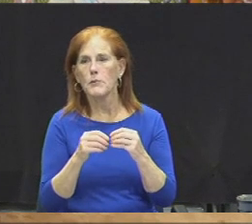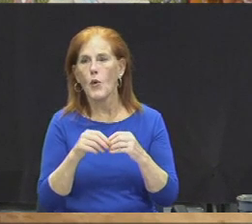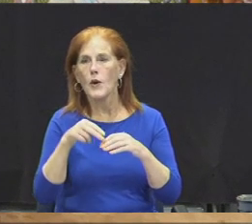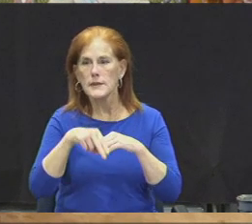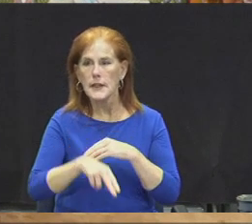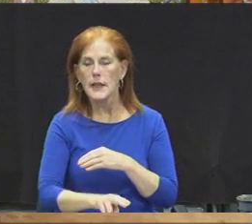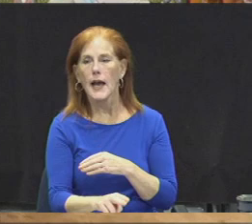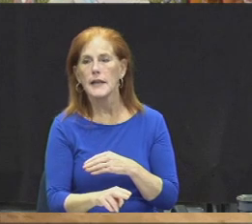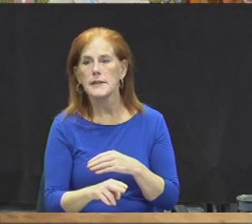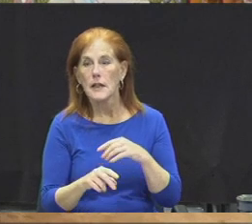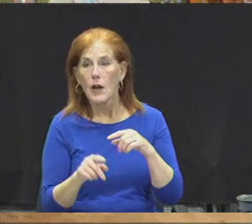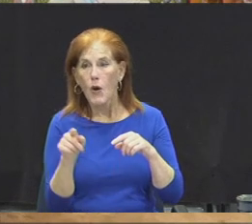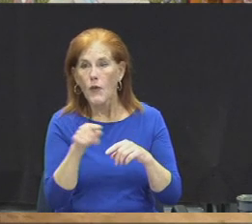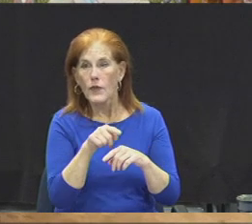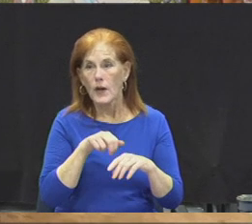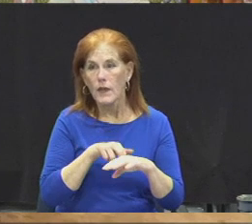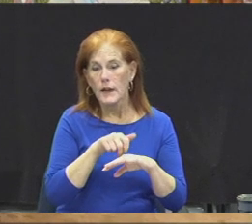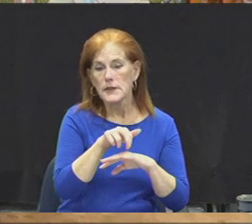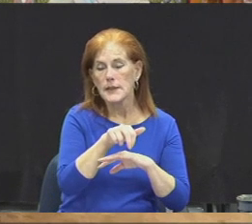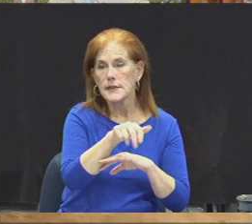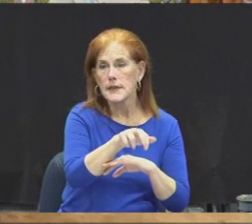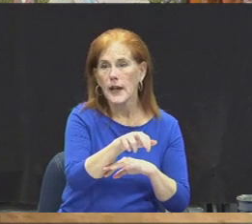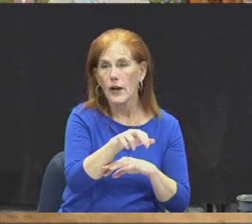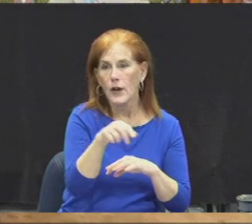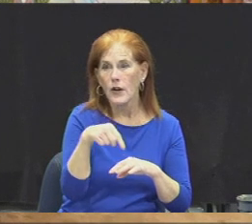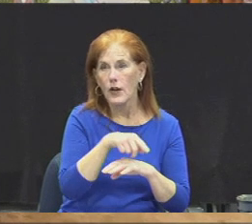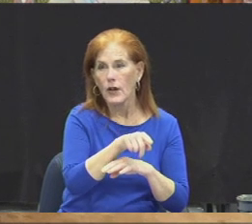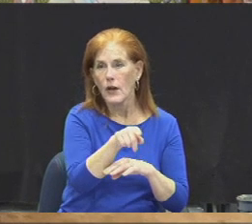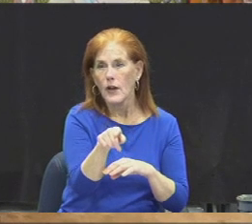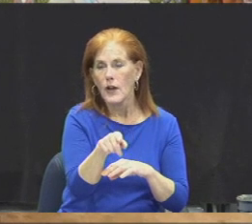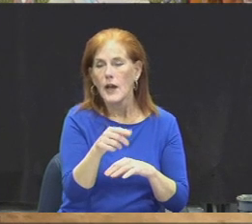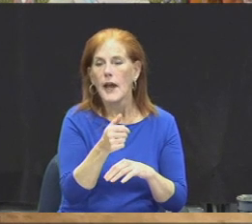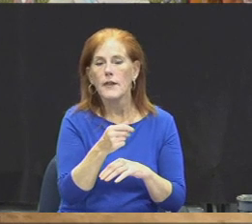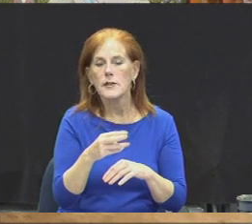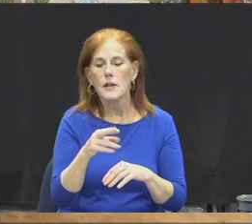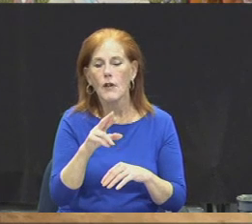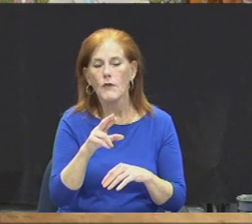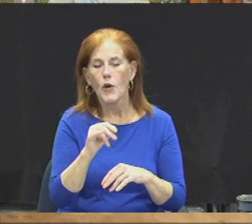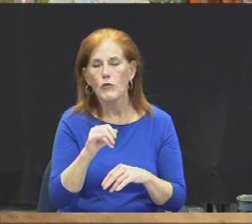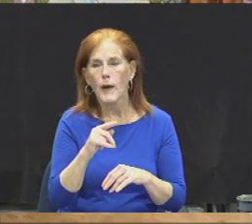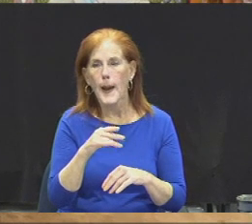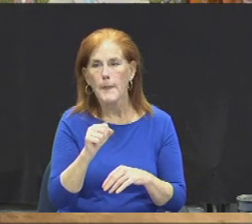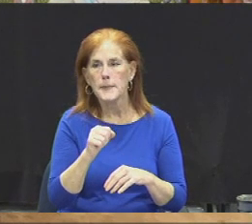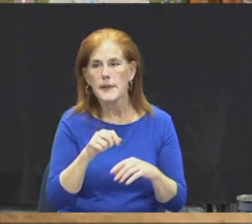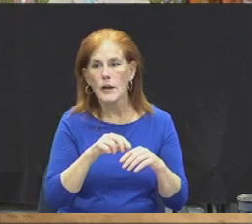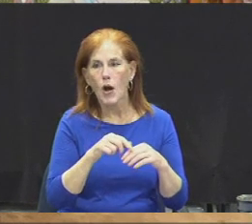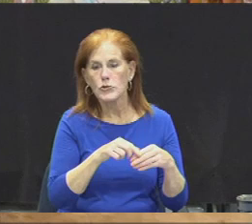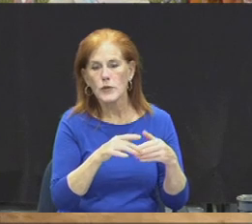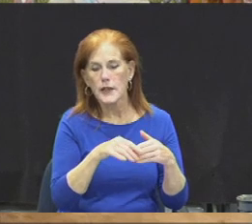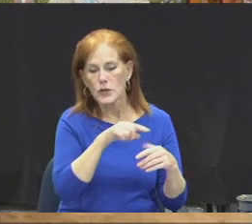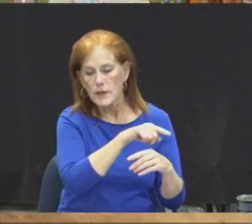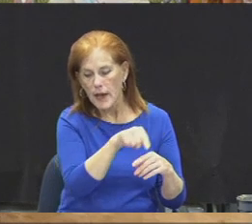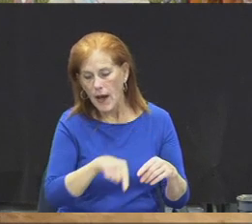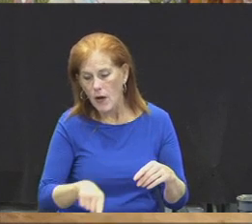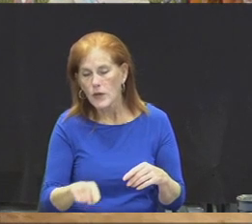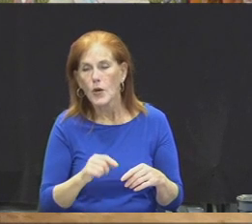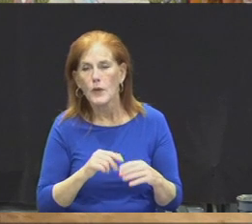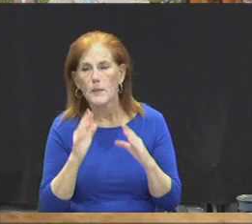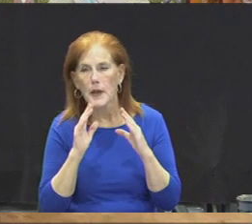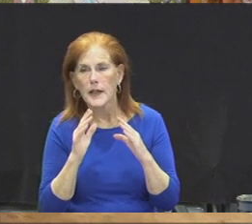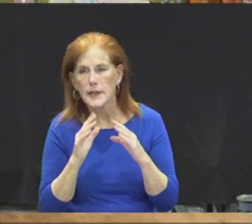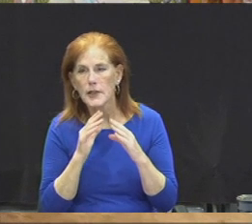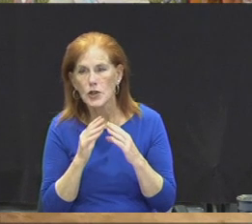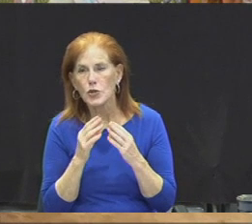slides. There's a stair here, but just beyond this view, there's the series of ramps that take you down to that lower level. We've paid a lot of attention